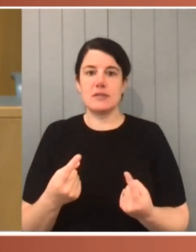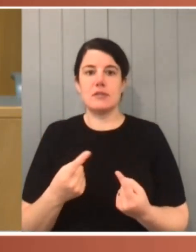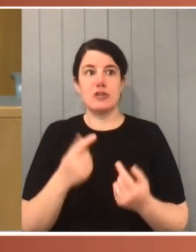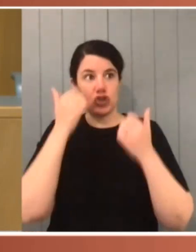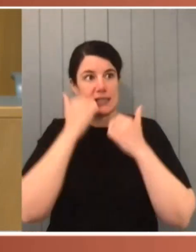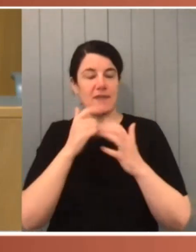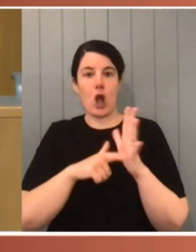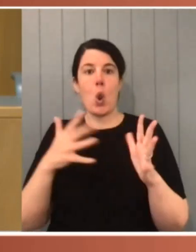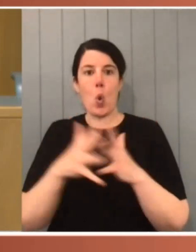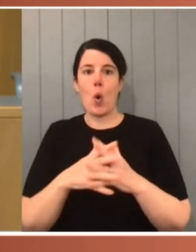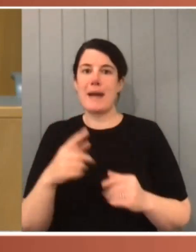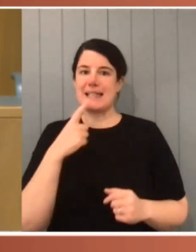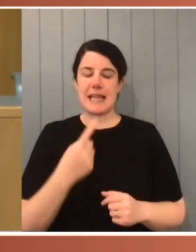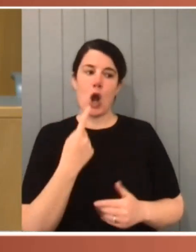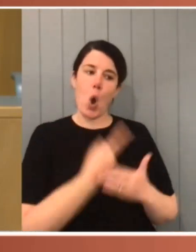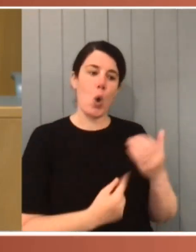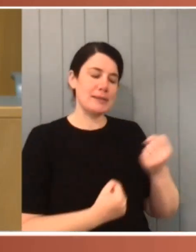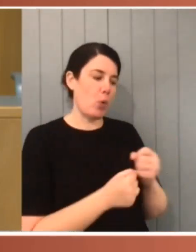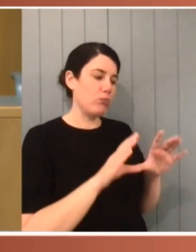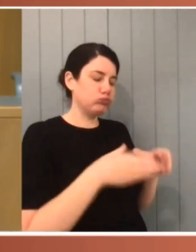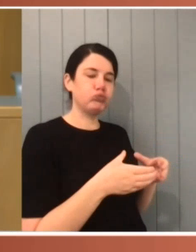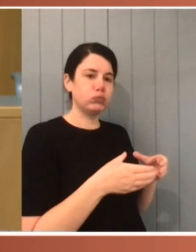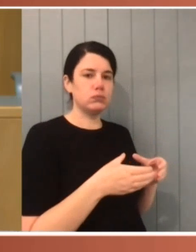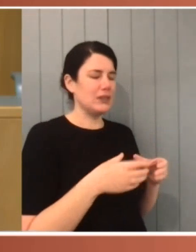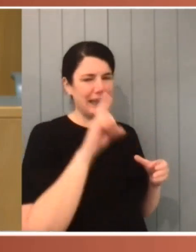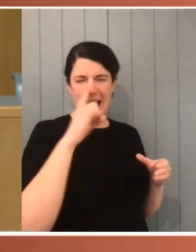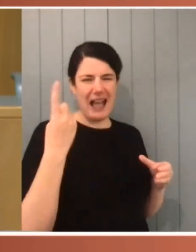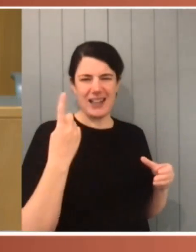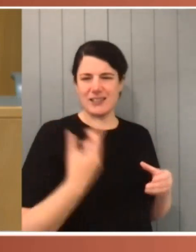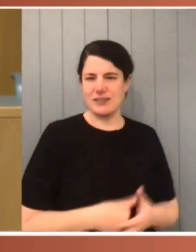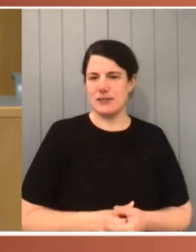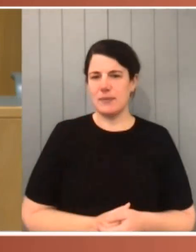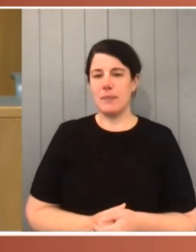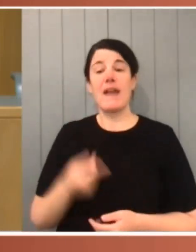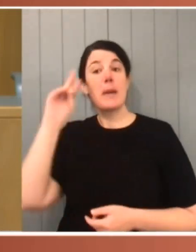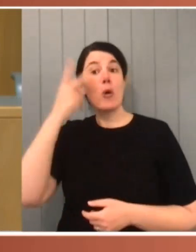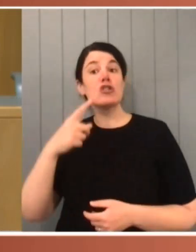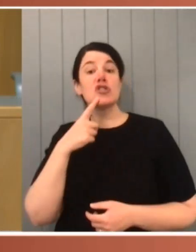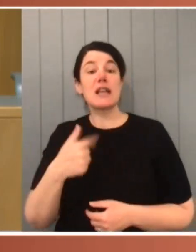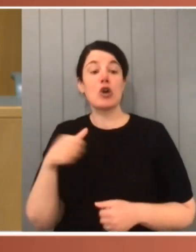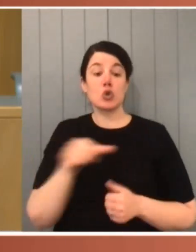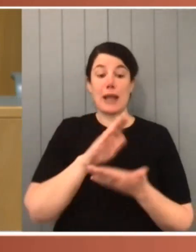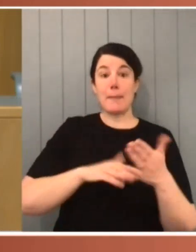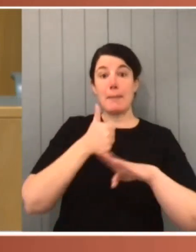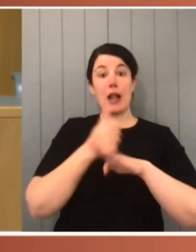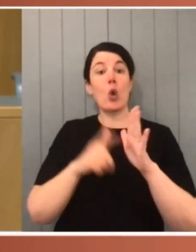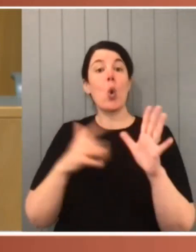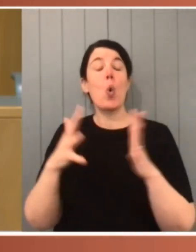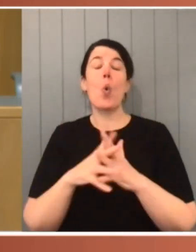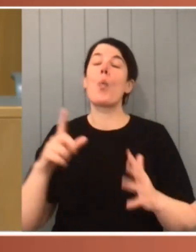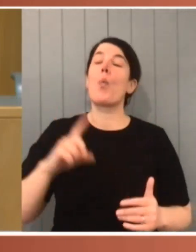to a controversial view. Imagine if a politician said, no, I think that we should implement this law because it's based